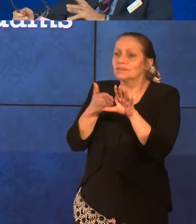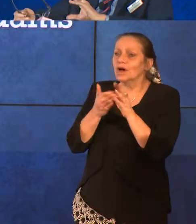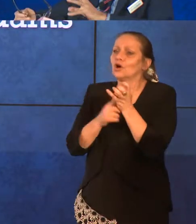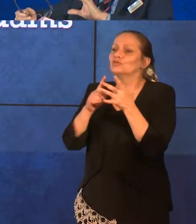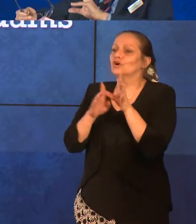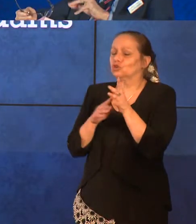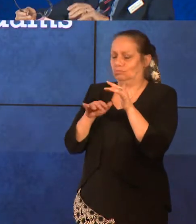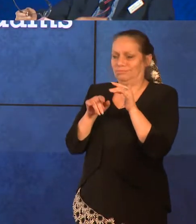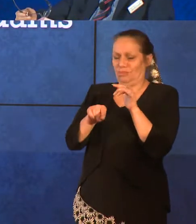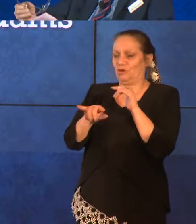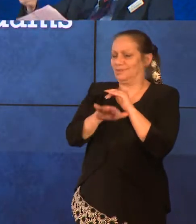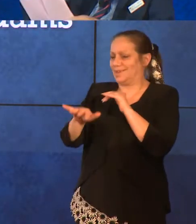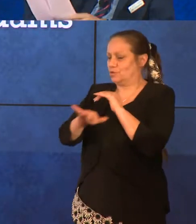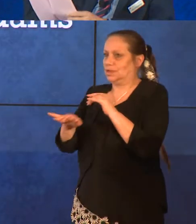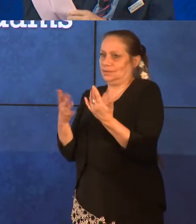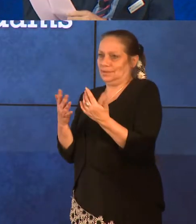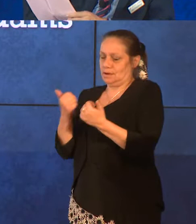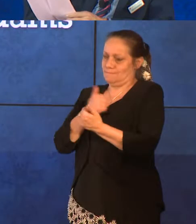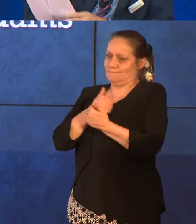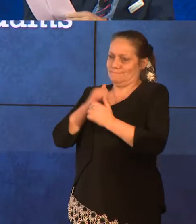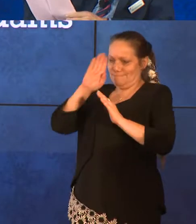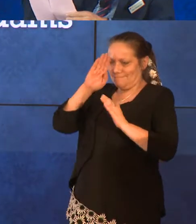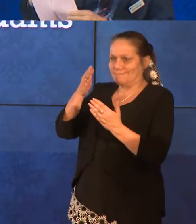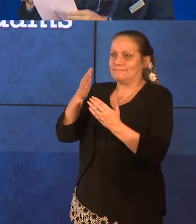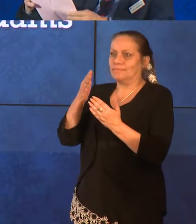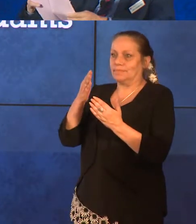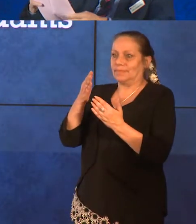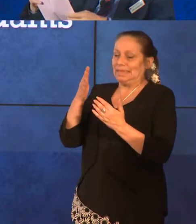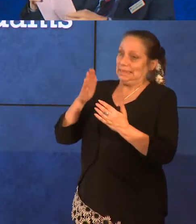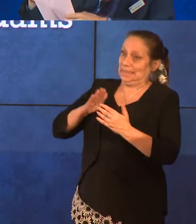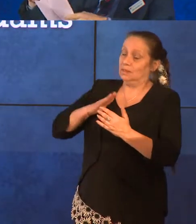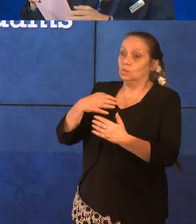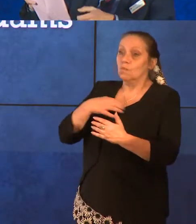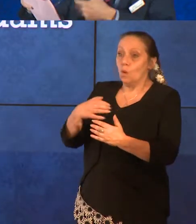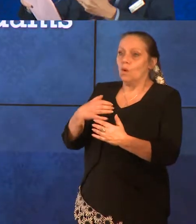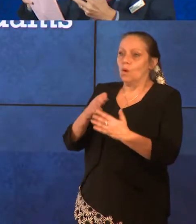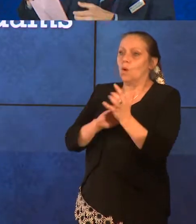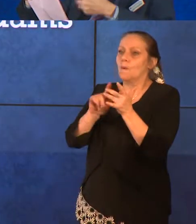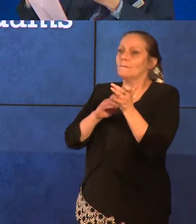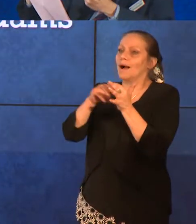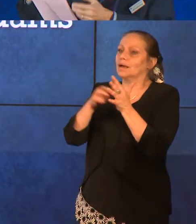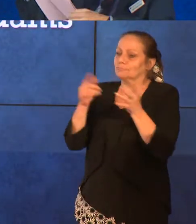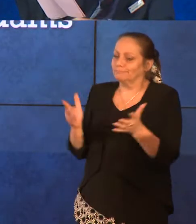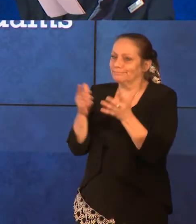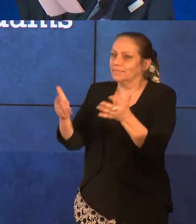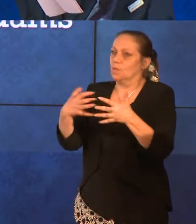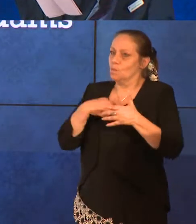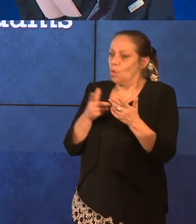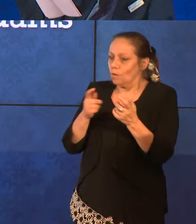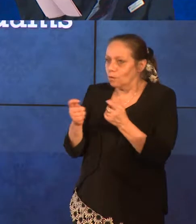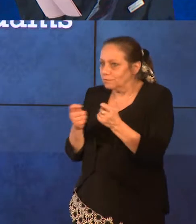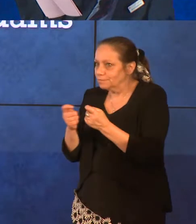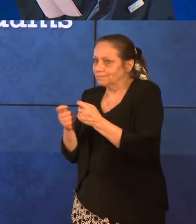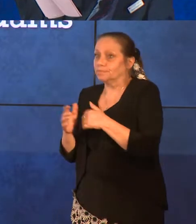Those areas are the key ones where we think there needs to be market encouragement and facilitation.